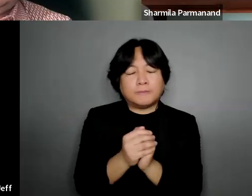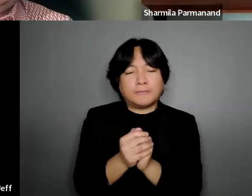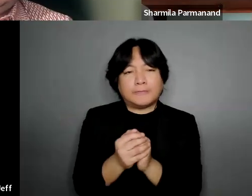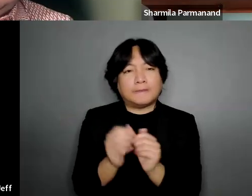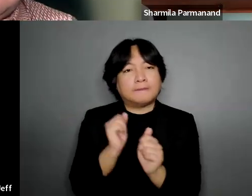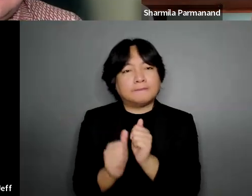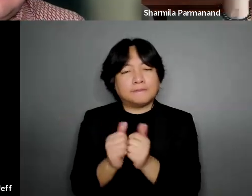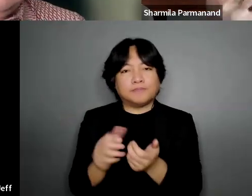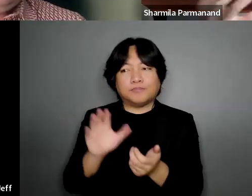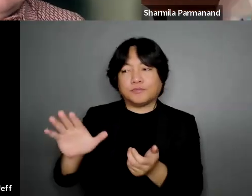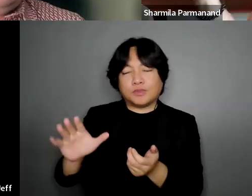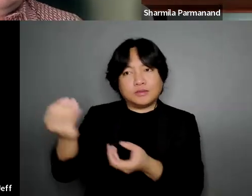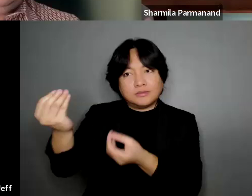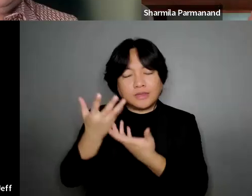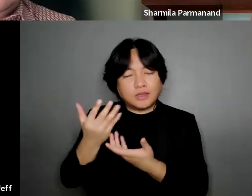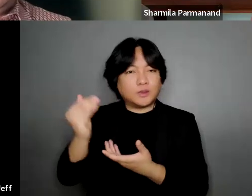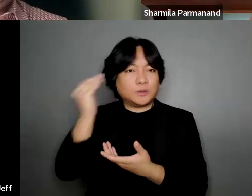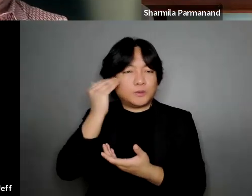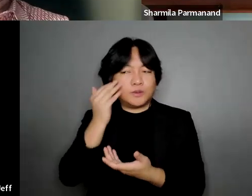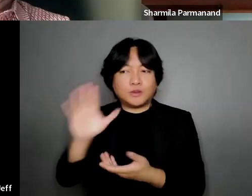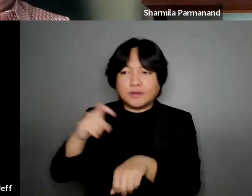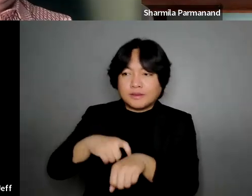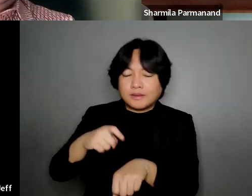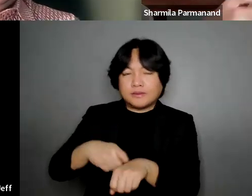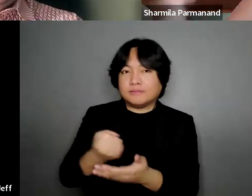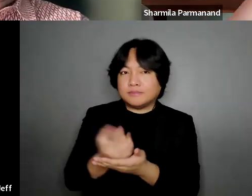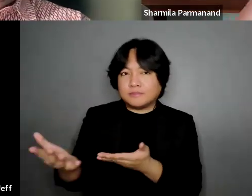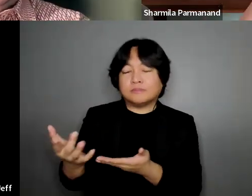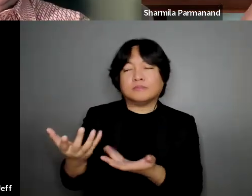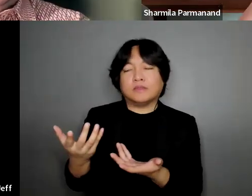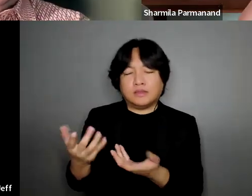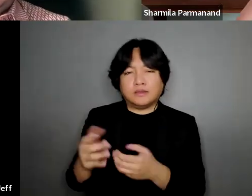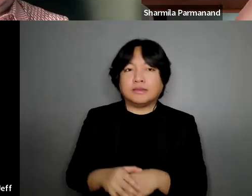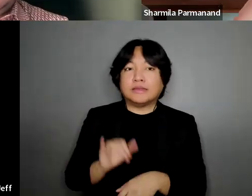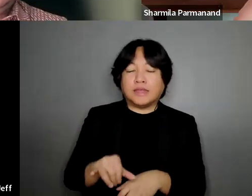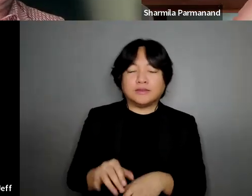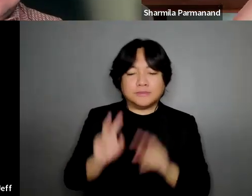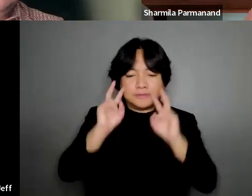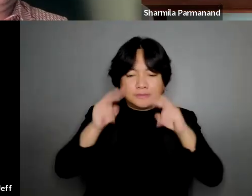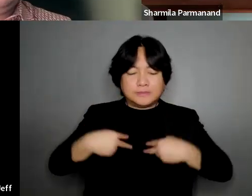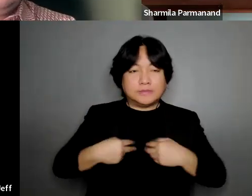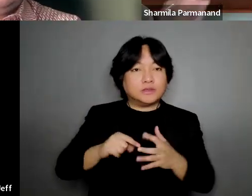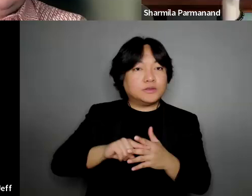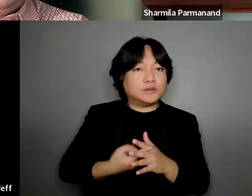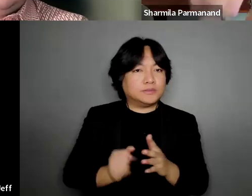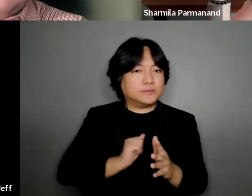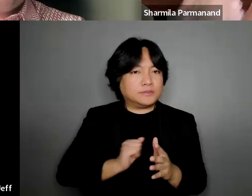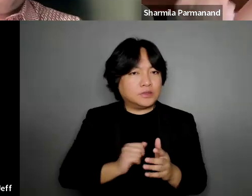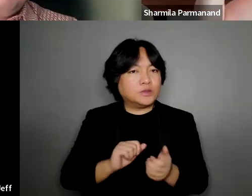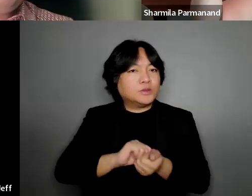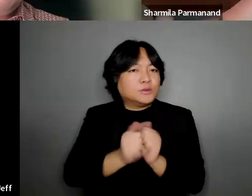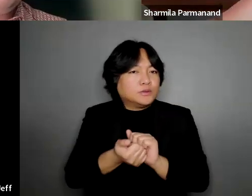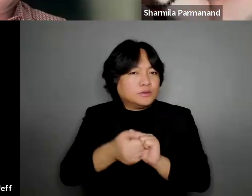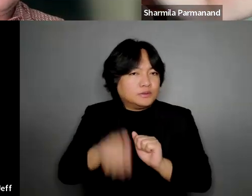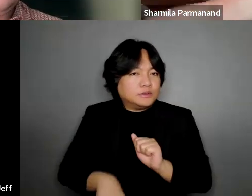providing intellectual labor and time, di ba? So the change starts with us. So kailangan, on some level,